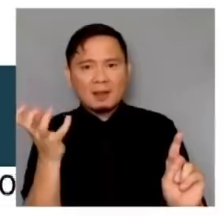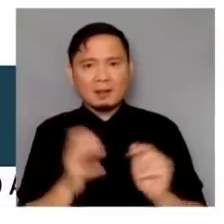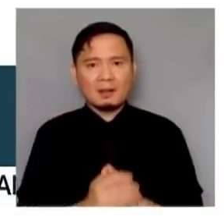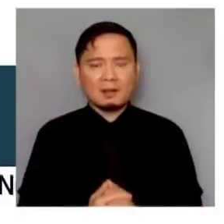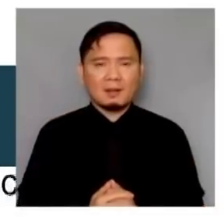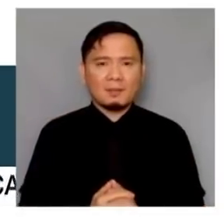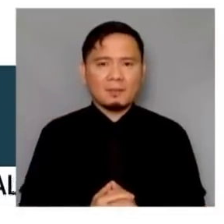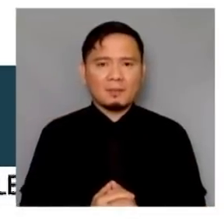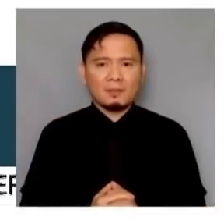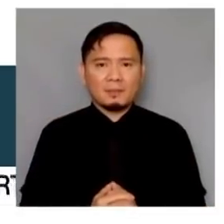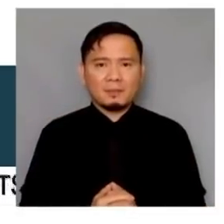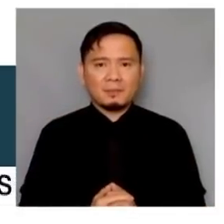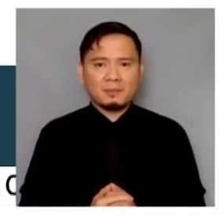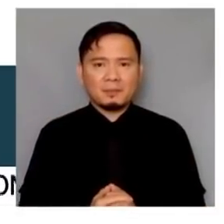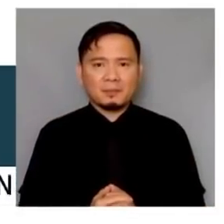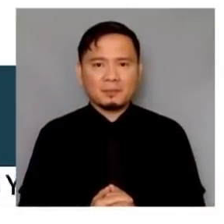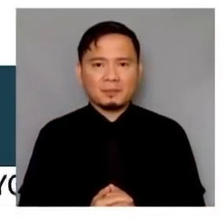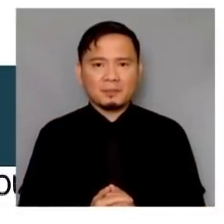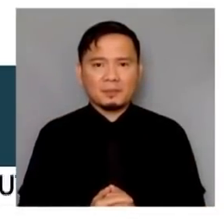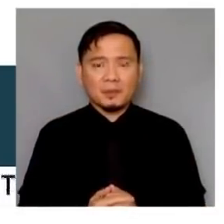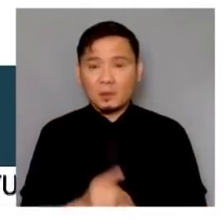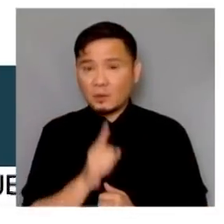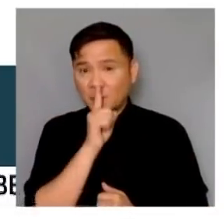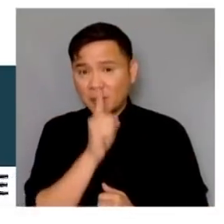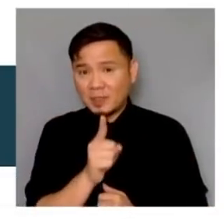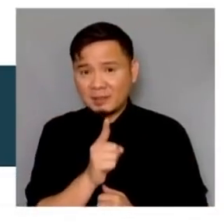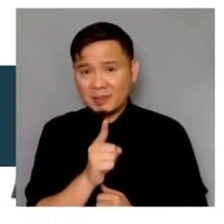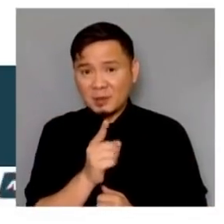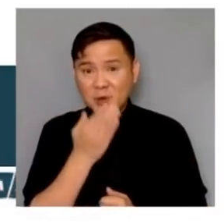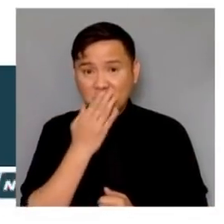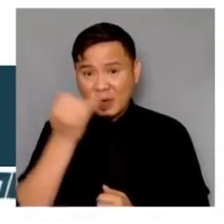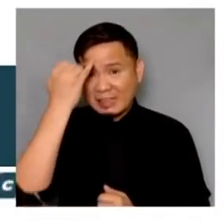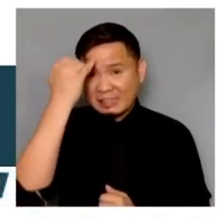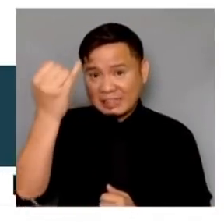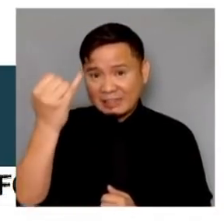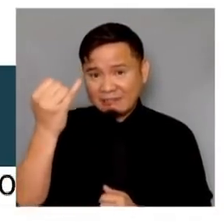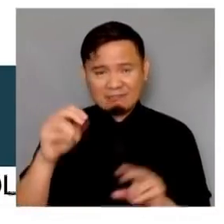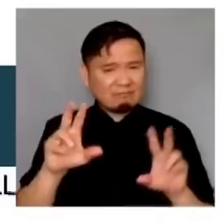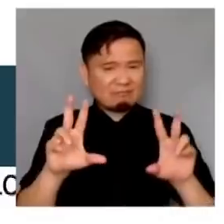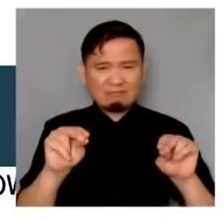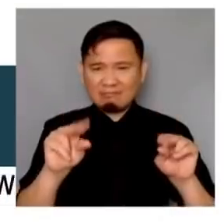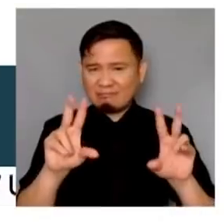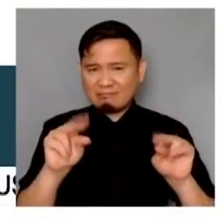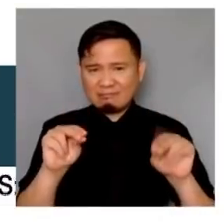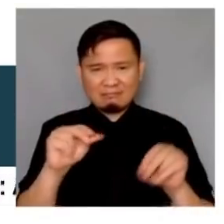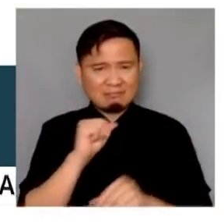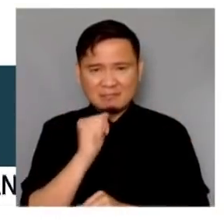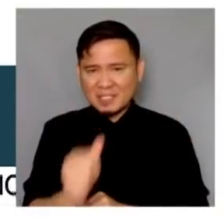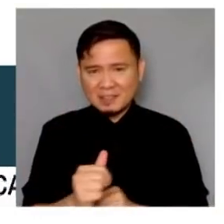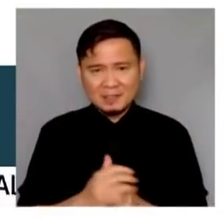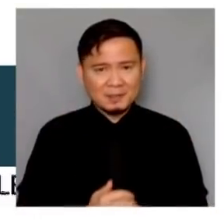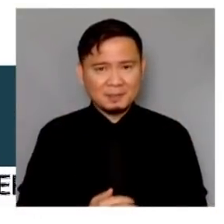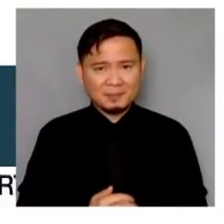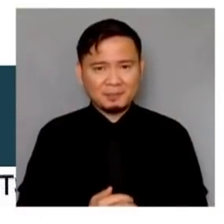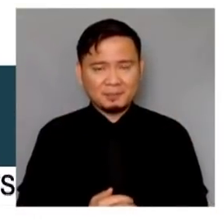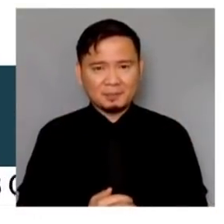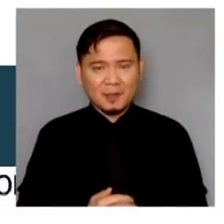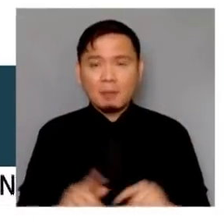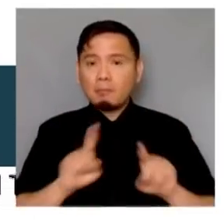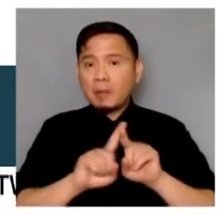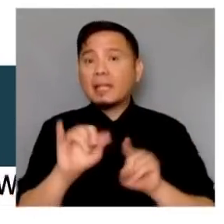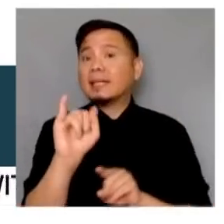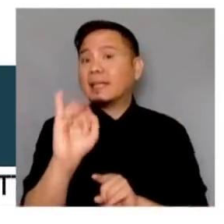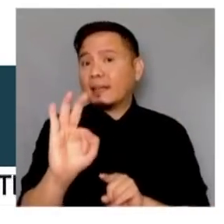that's not really a brilliant idea or even a good idea, unless they wrote down